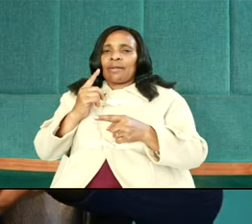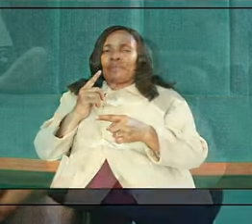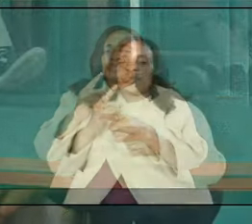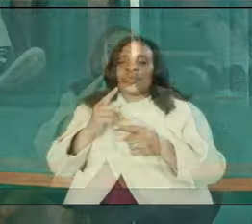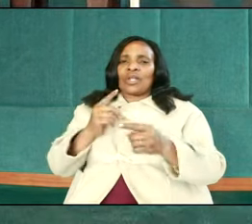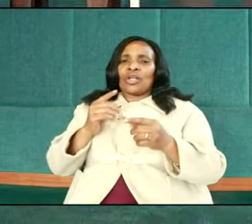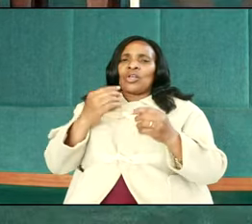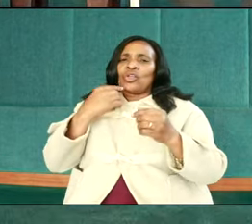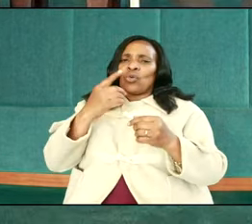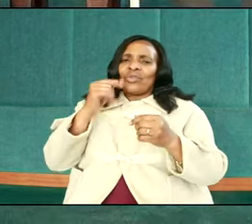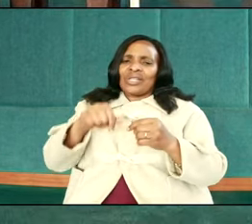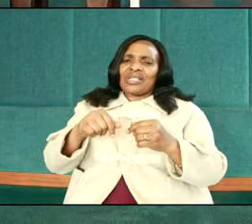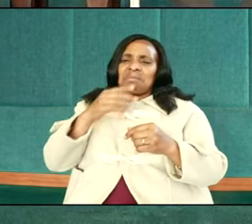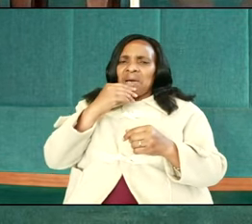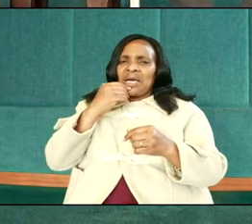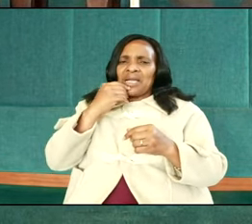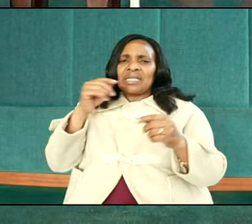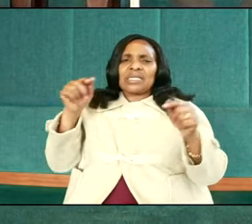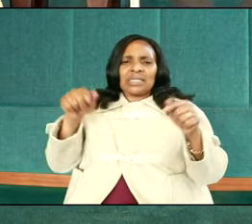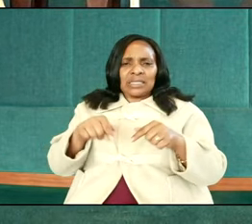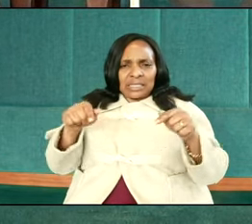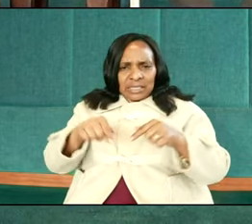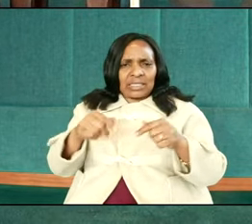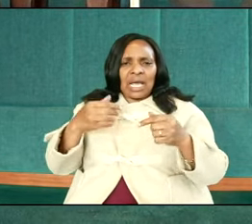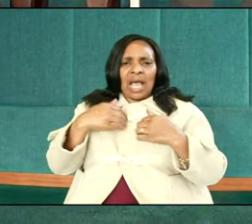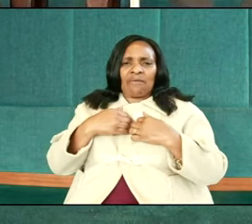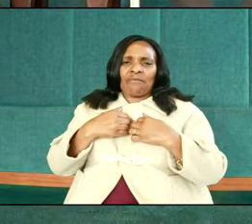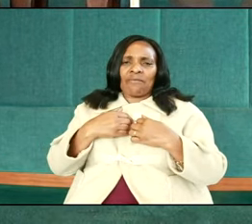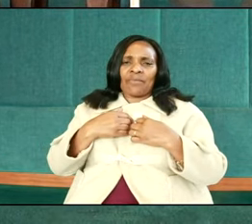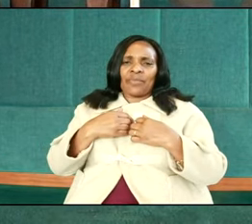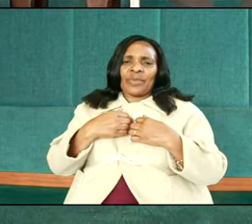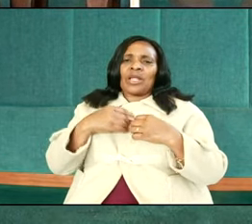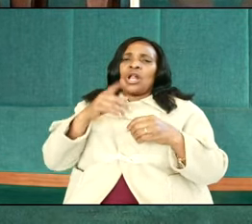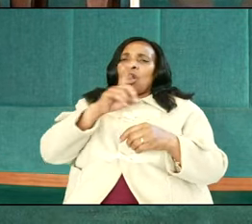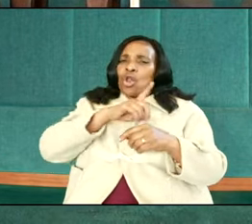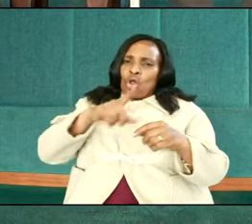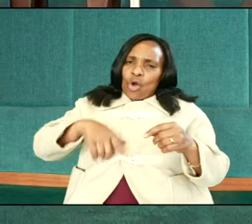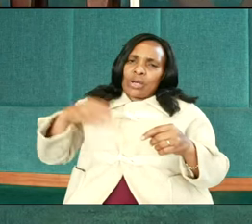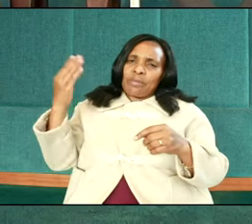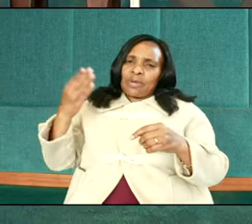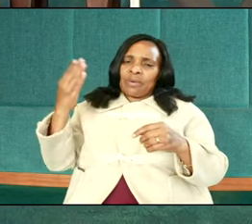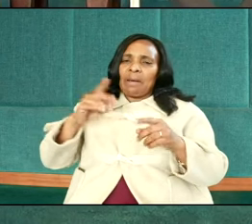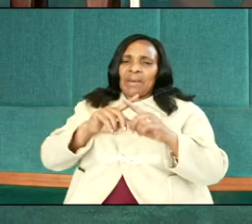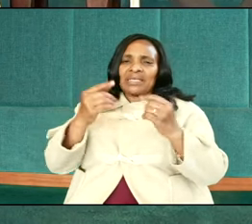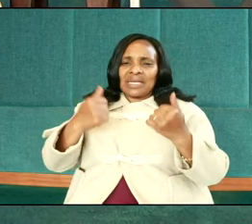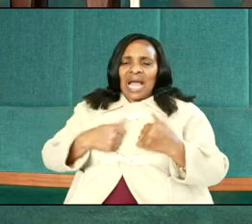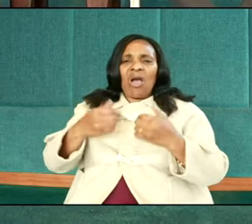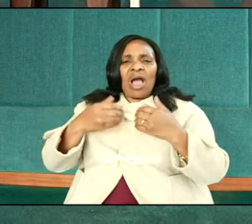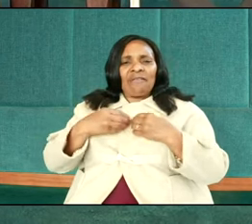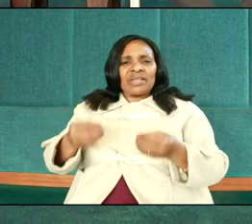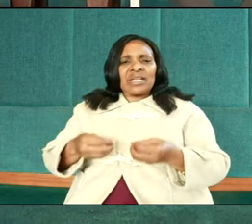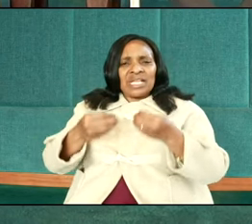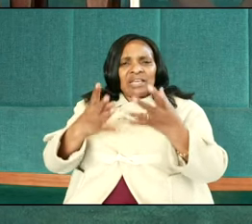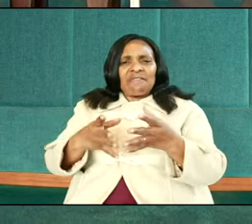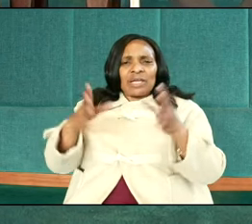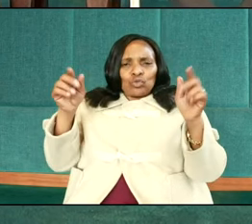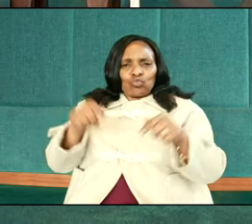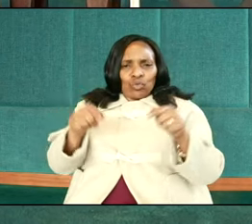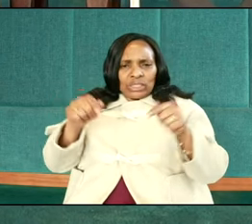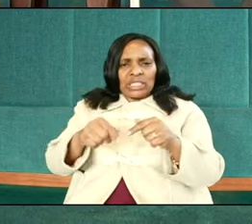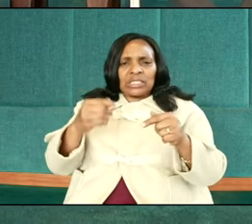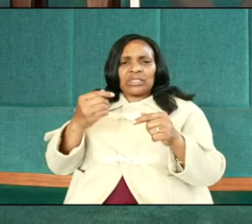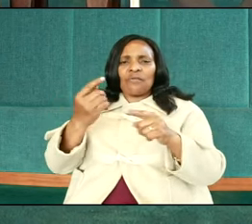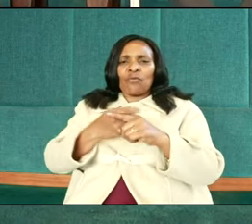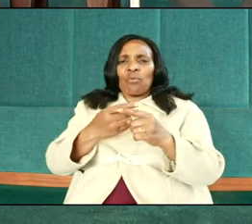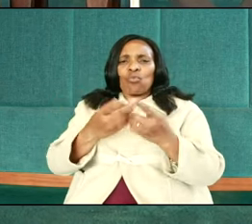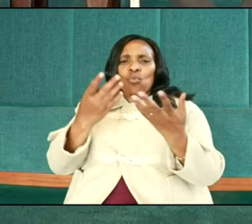that's true. So this guy is scared. You know, he has been zealous for the Lord, but now he has been threatened, and a threat that really, you know,